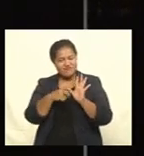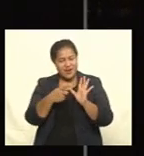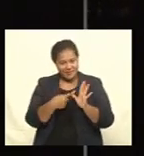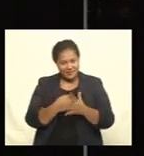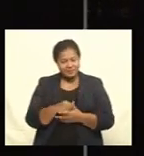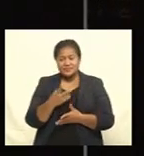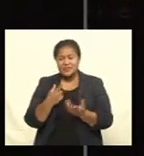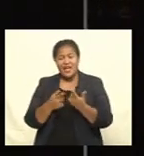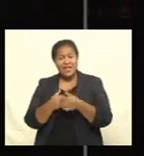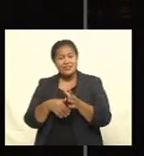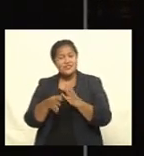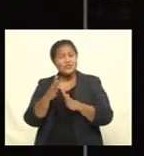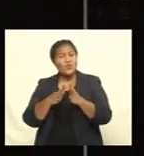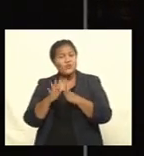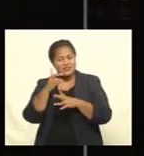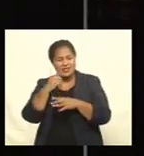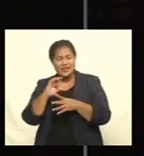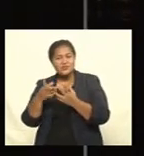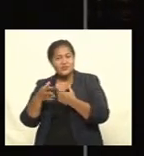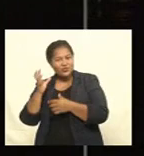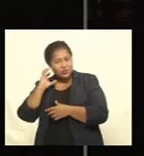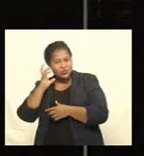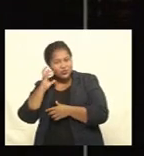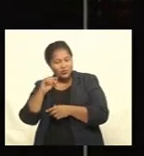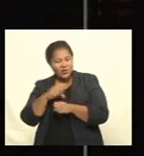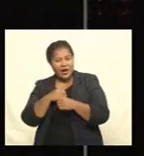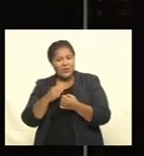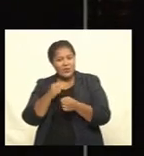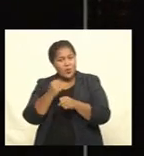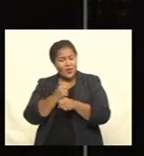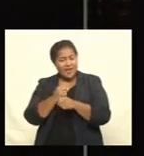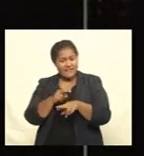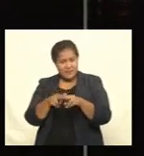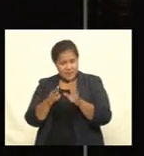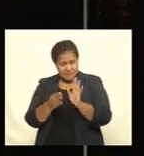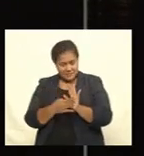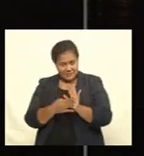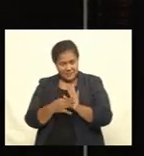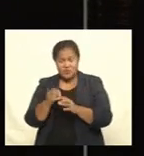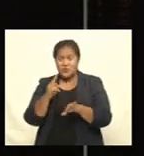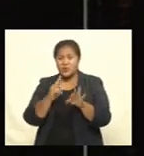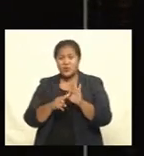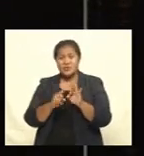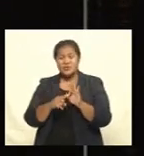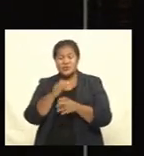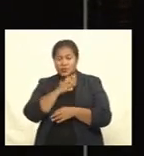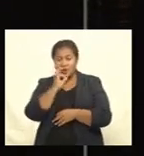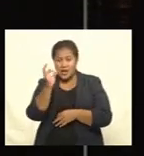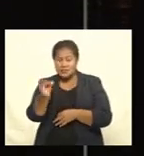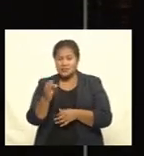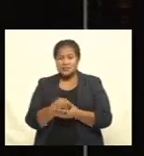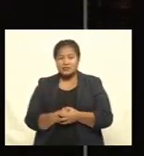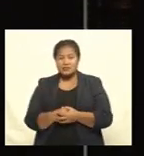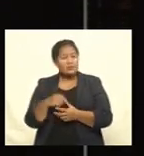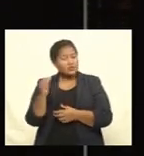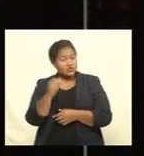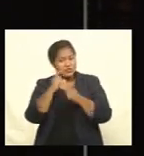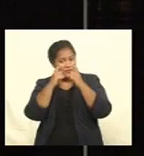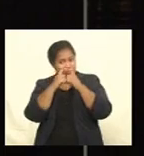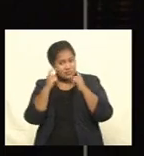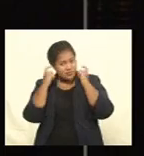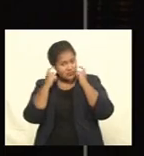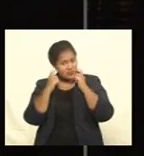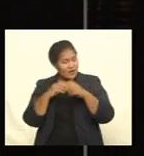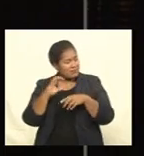and others, you can tune in daily to our sister radio station, Gold FM. To our poll question, we are asking, should face masks